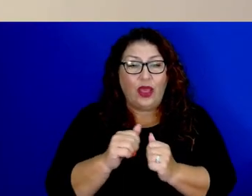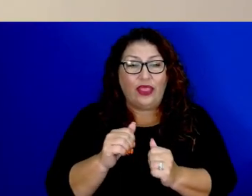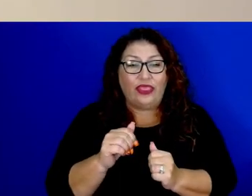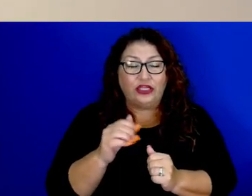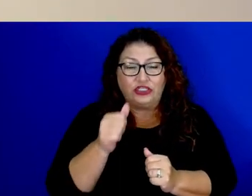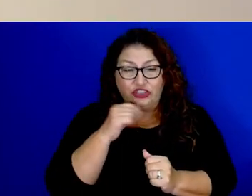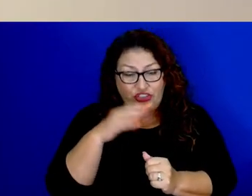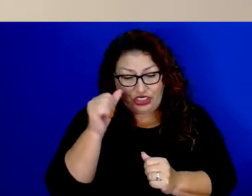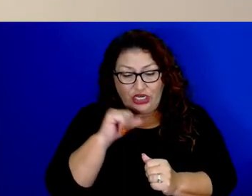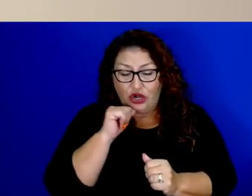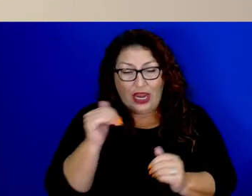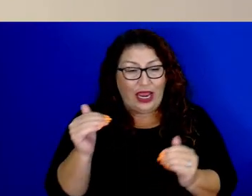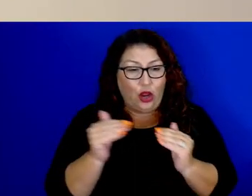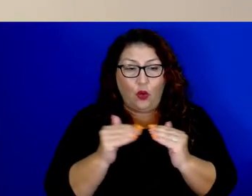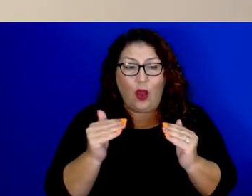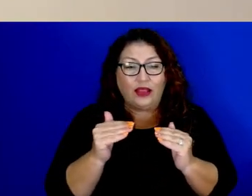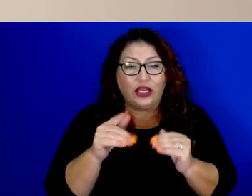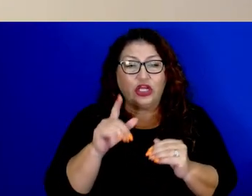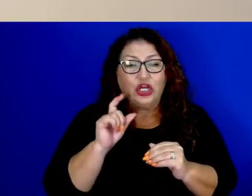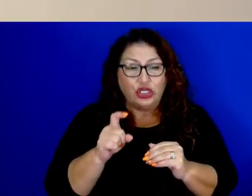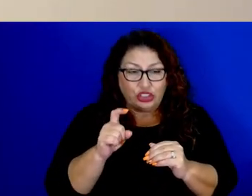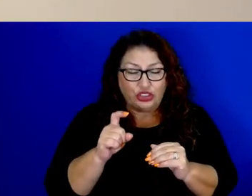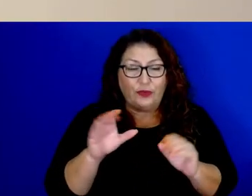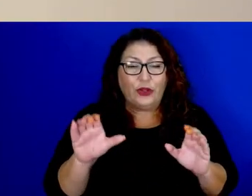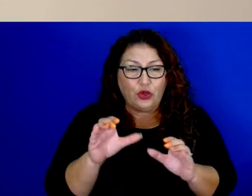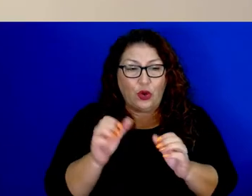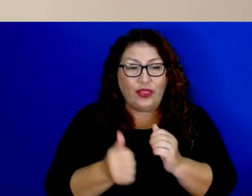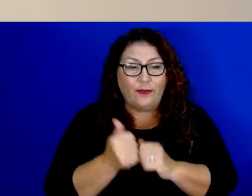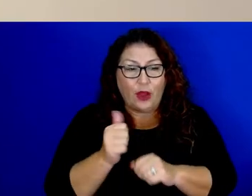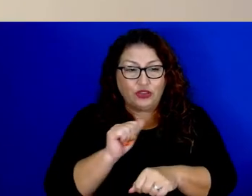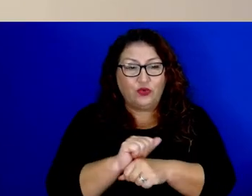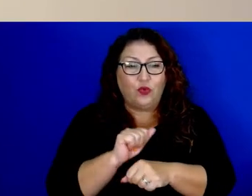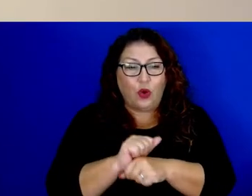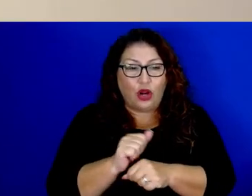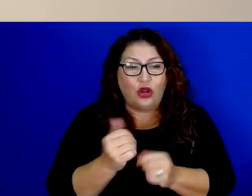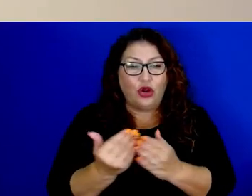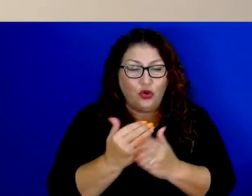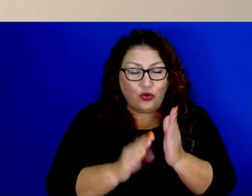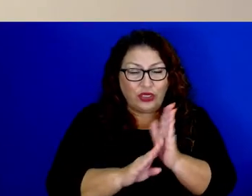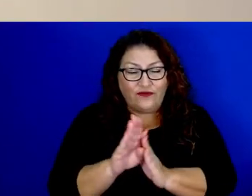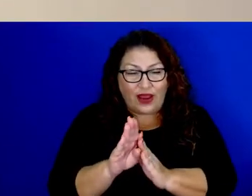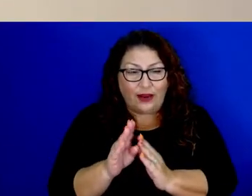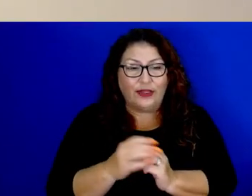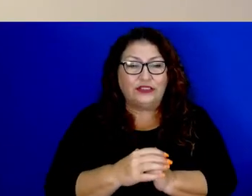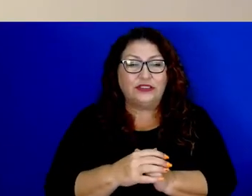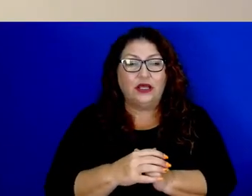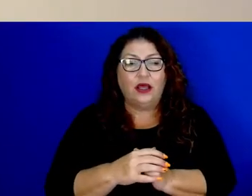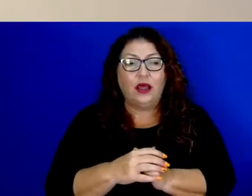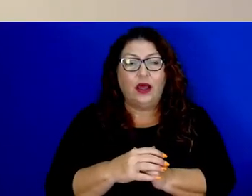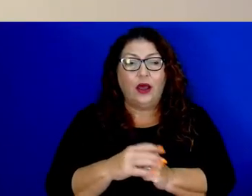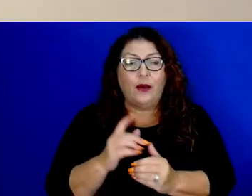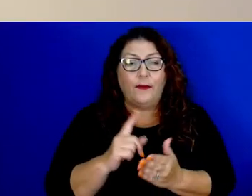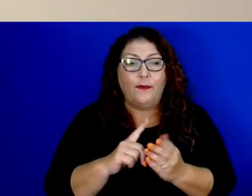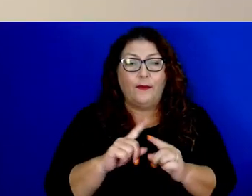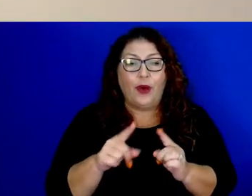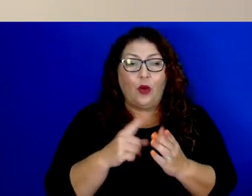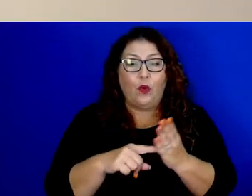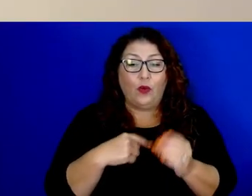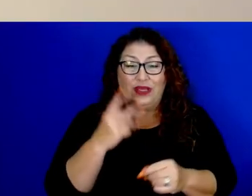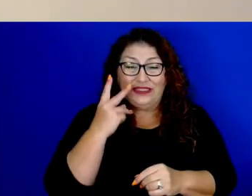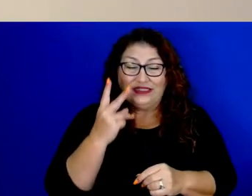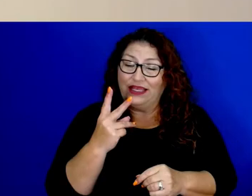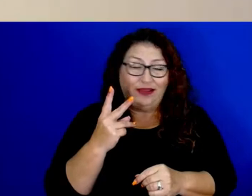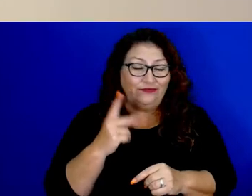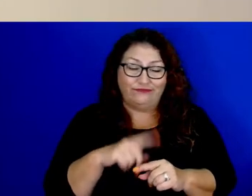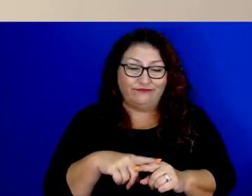allocating the highest share of EU development funds towards these goals. But what we see is the contrary. Usually, member states